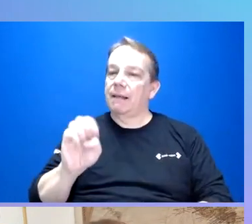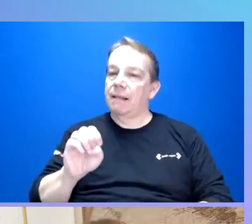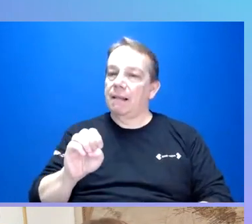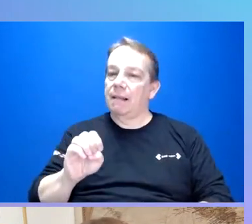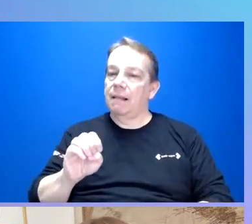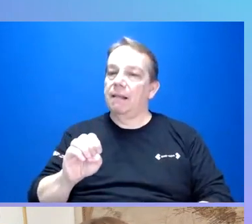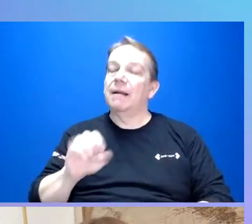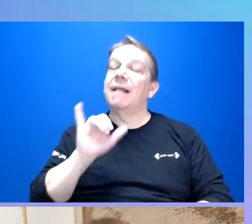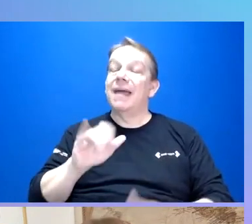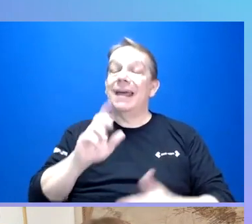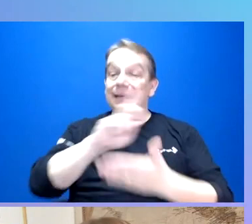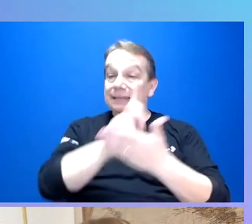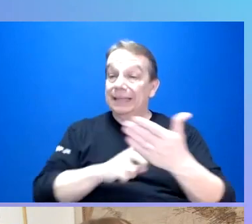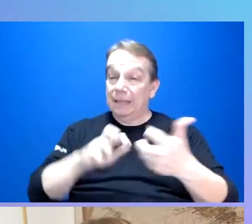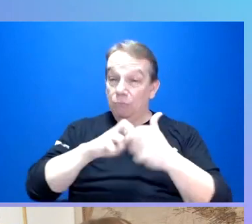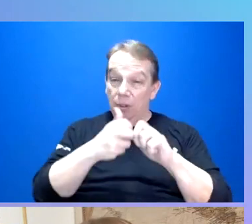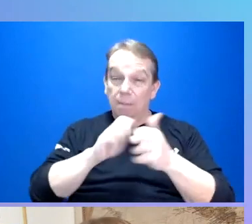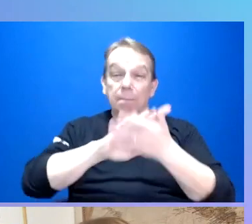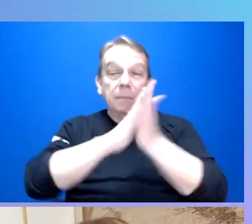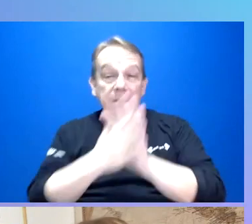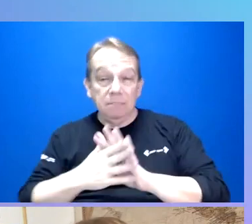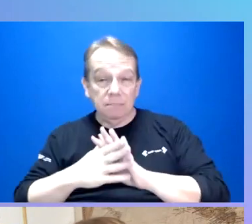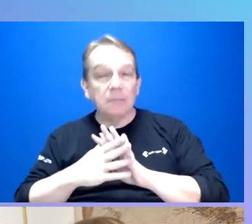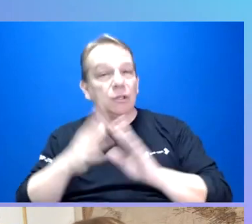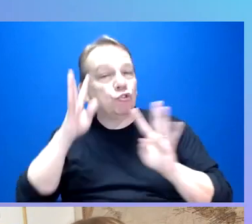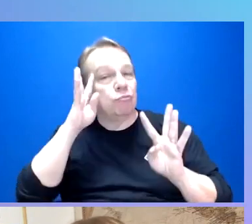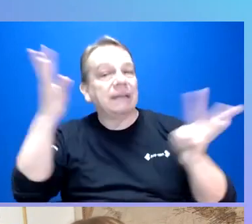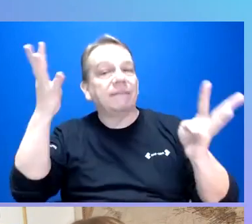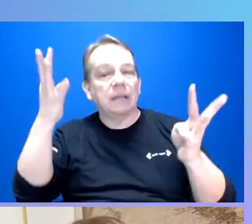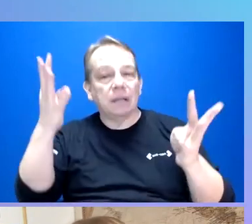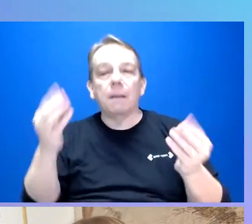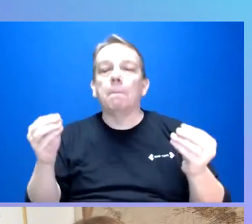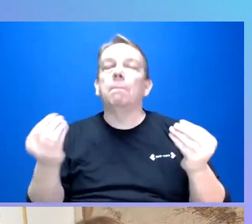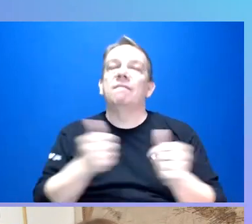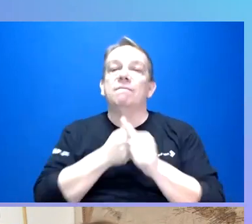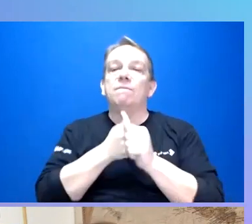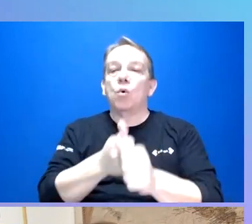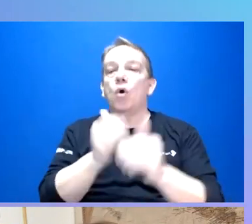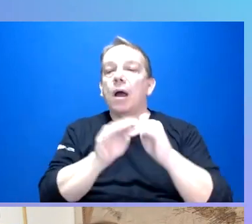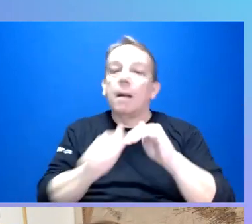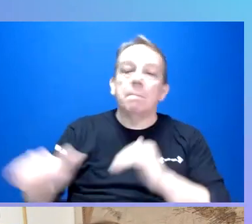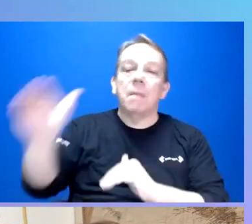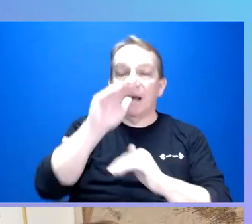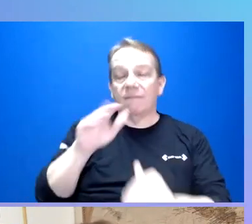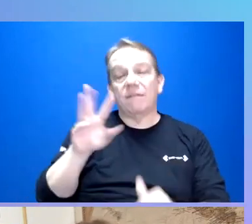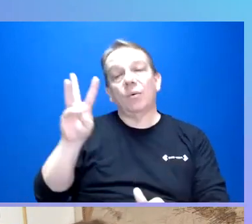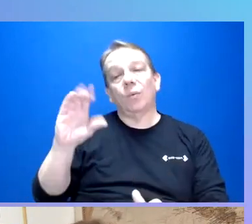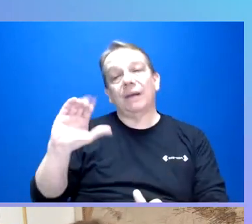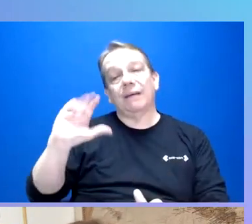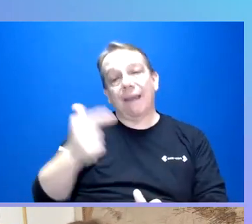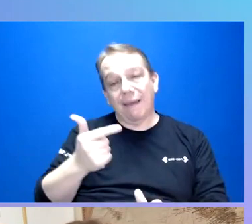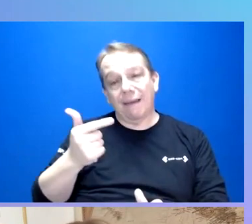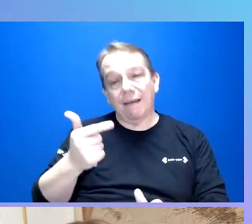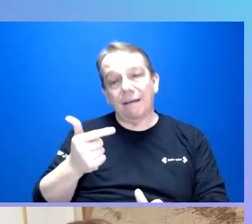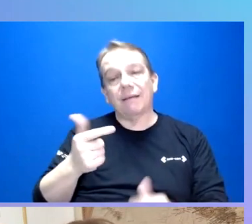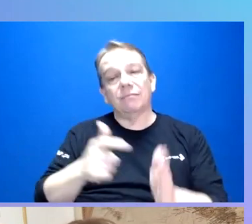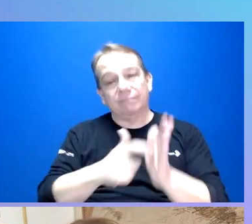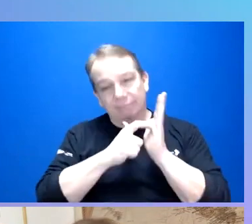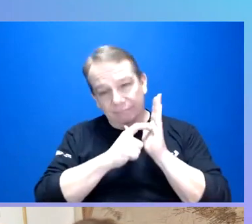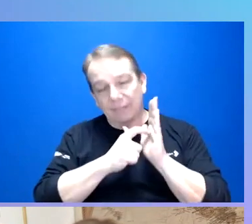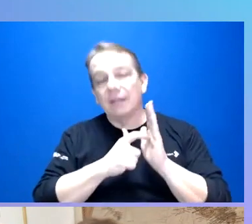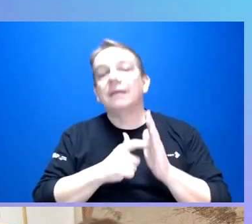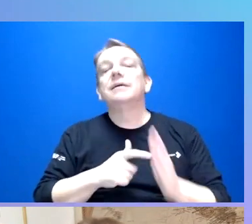design problem really required creativity beyond WCAG conformance. And that's where tactile graphics can come in to help